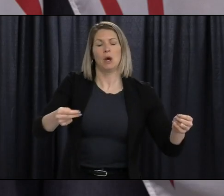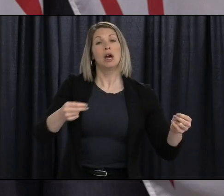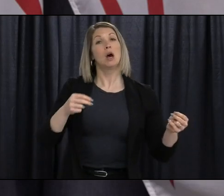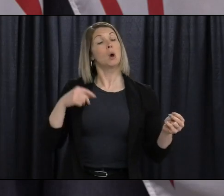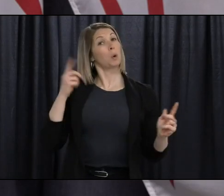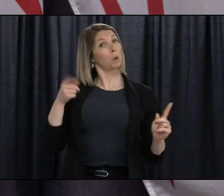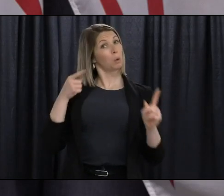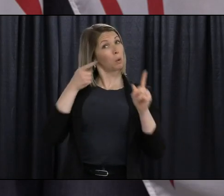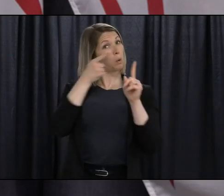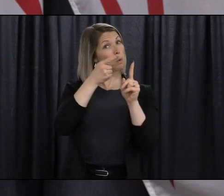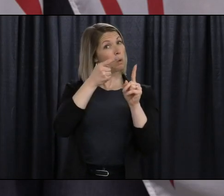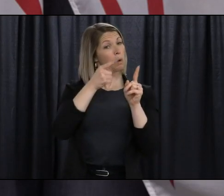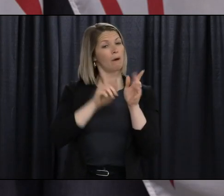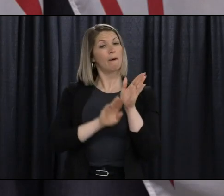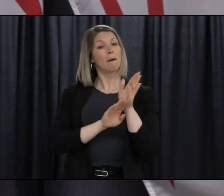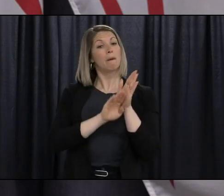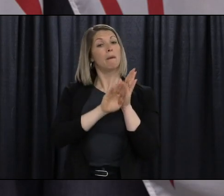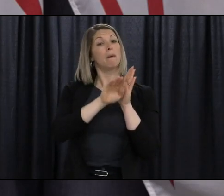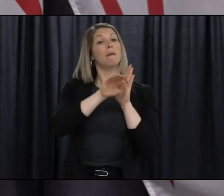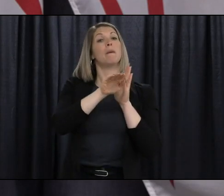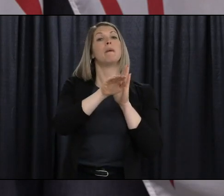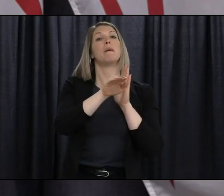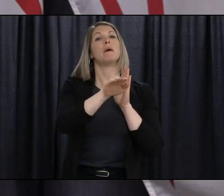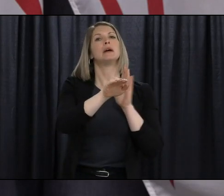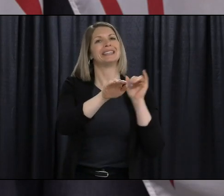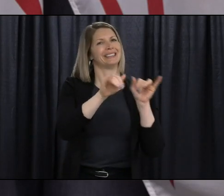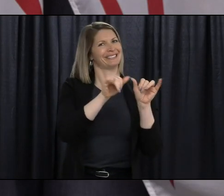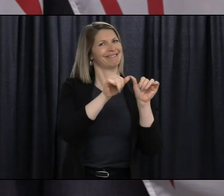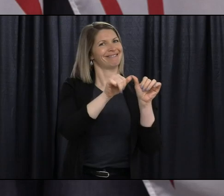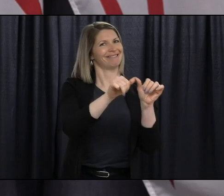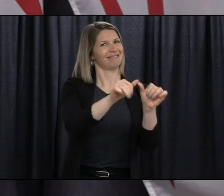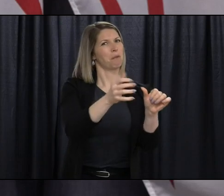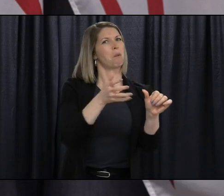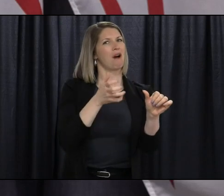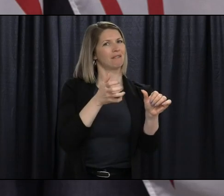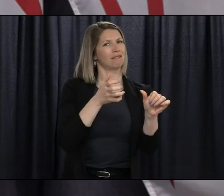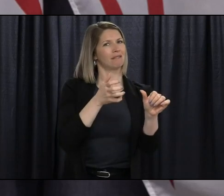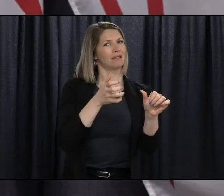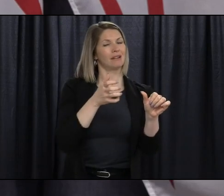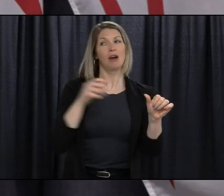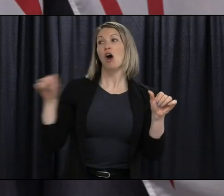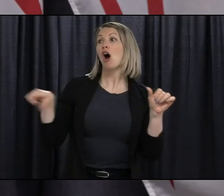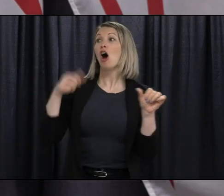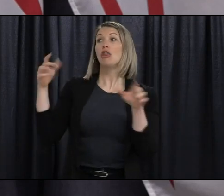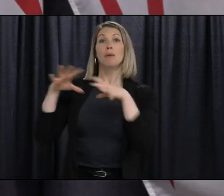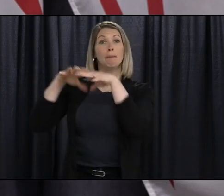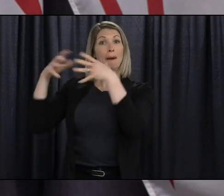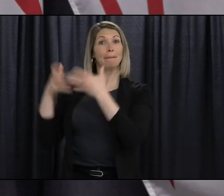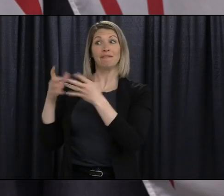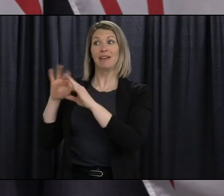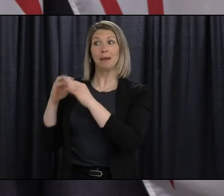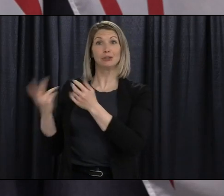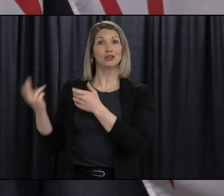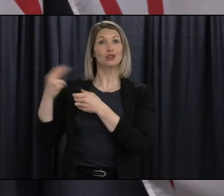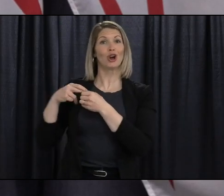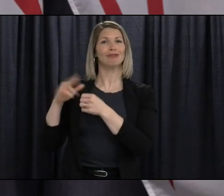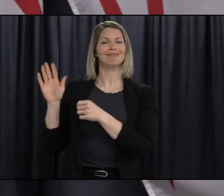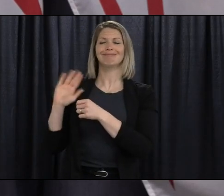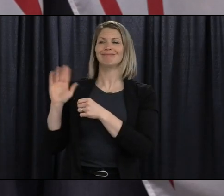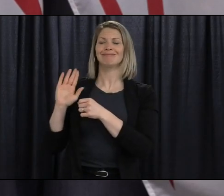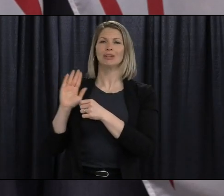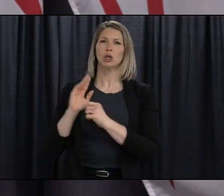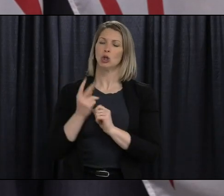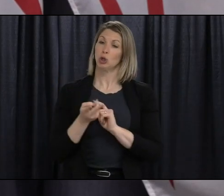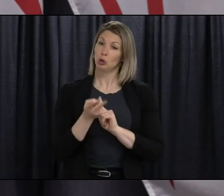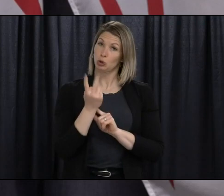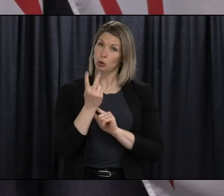as possible outside of our bubble. As Victoria Day weekend approaches, the May 24th traditions many of us